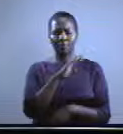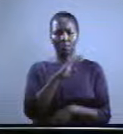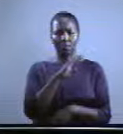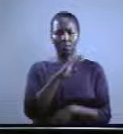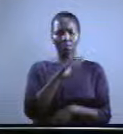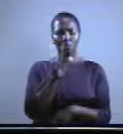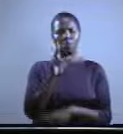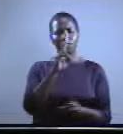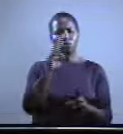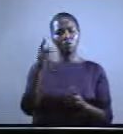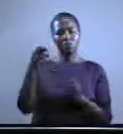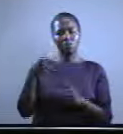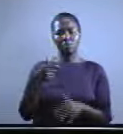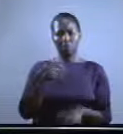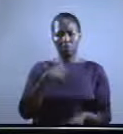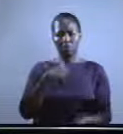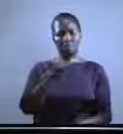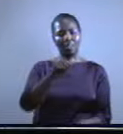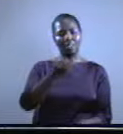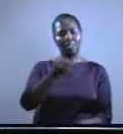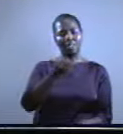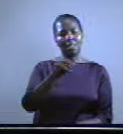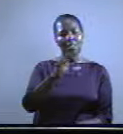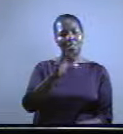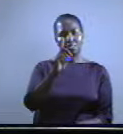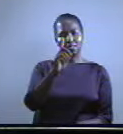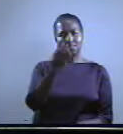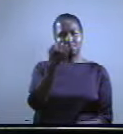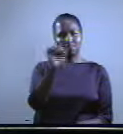Honourable Speaker, we object.